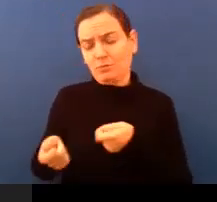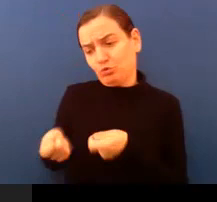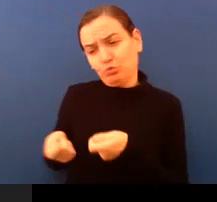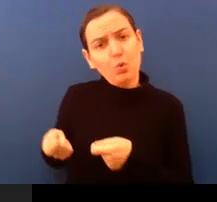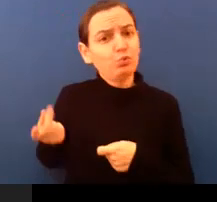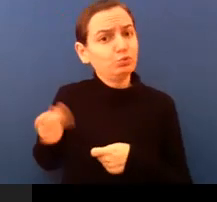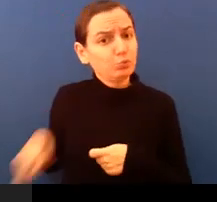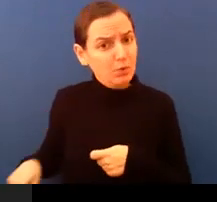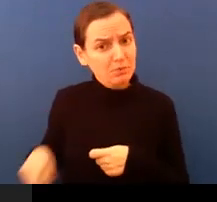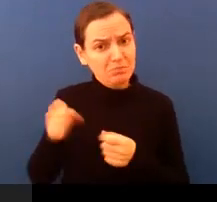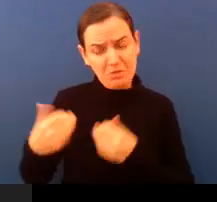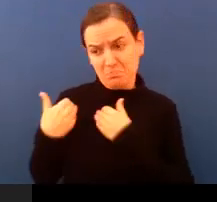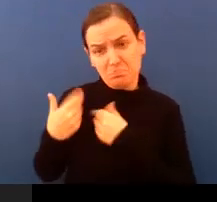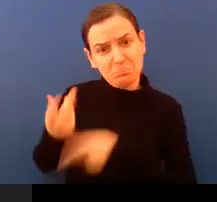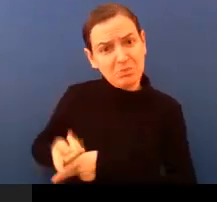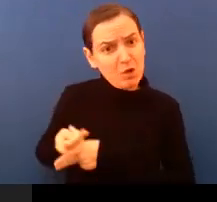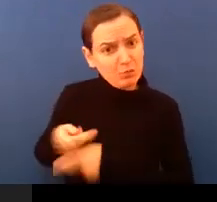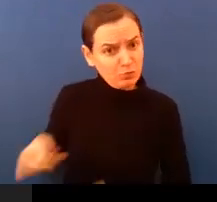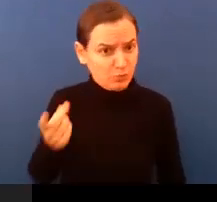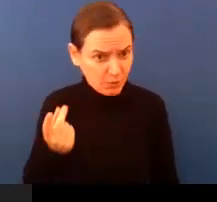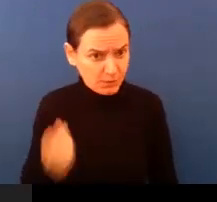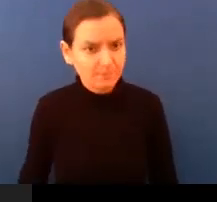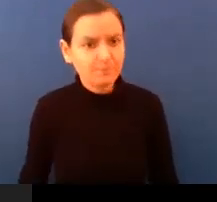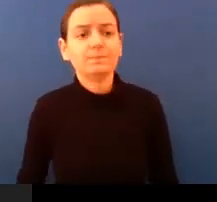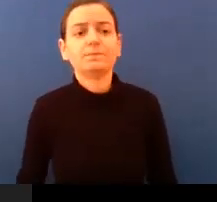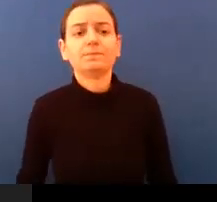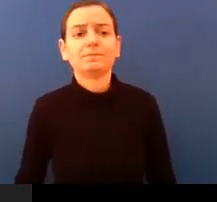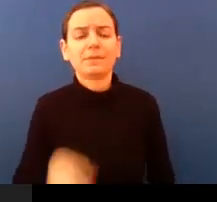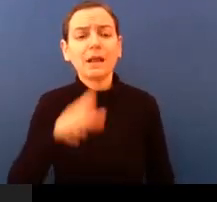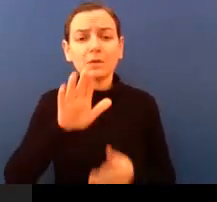And you want to maintain the skills that you learn at the guide dog school.